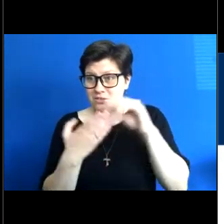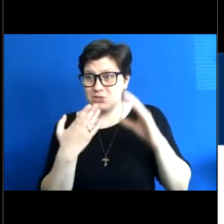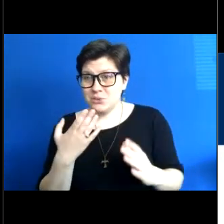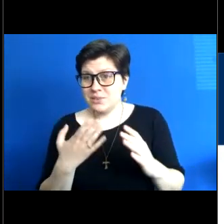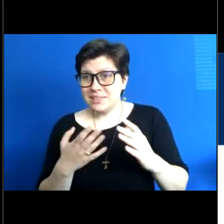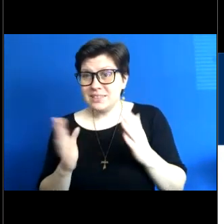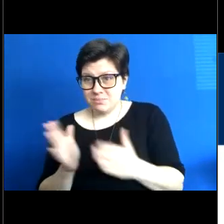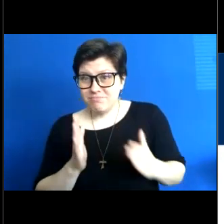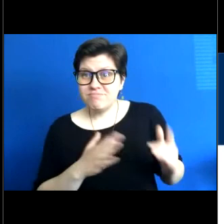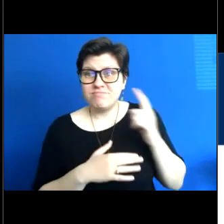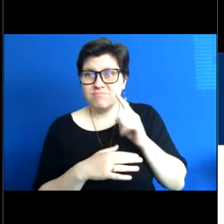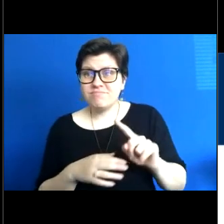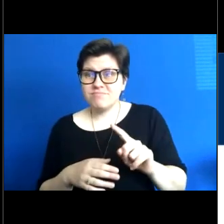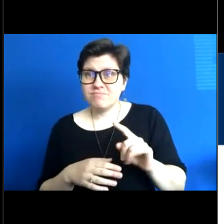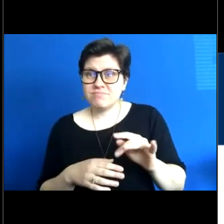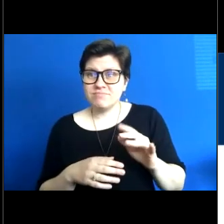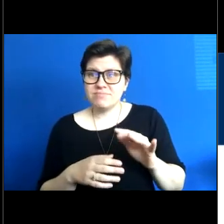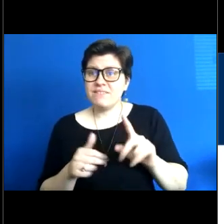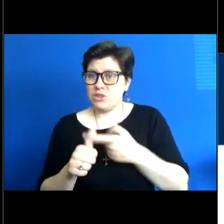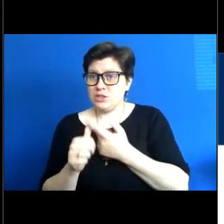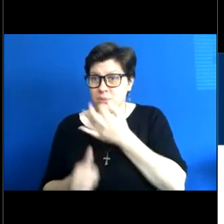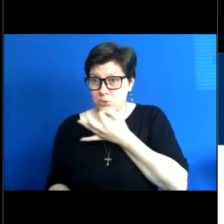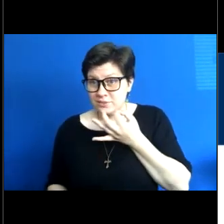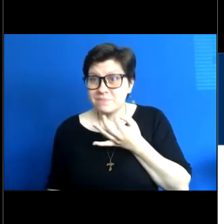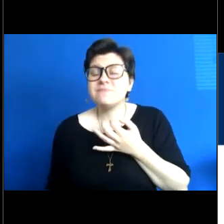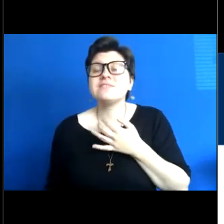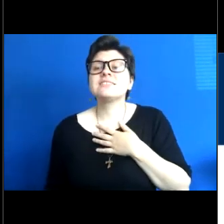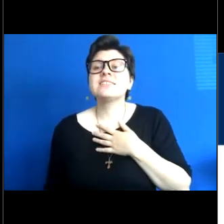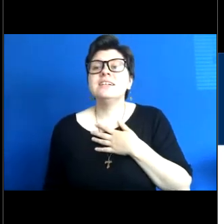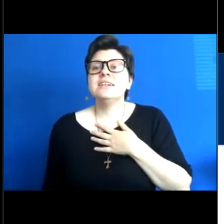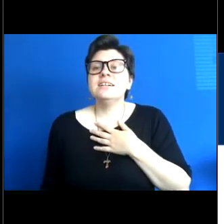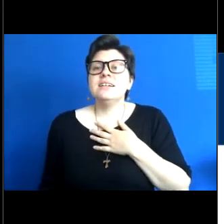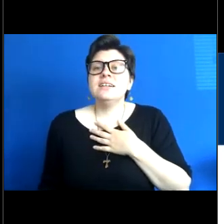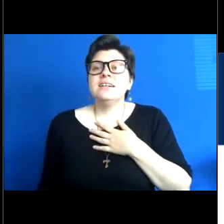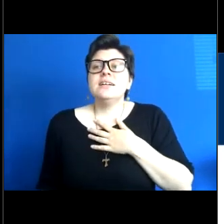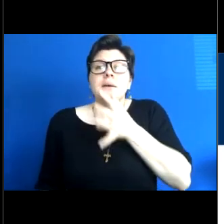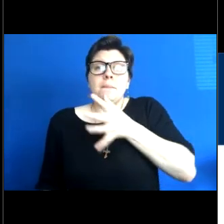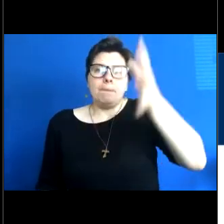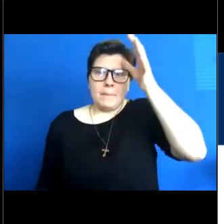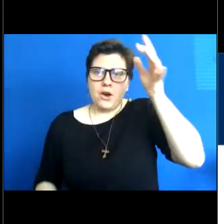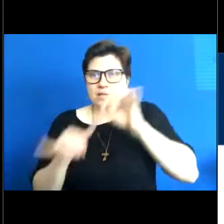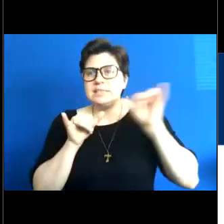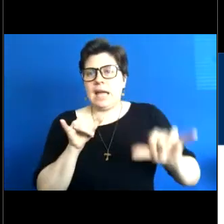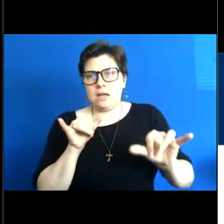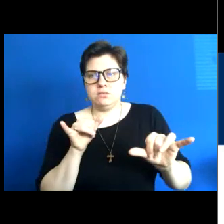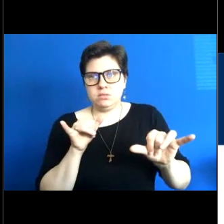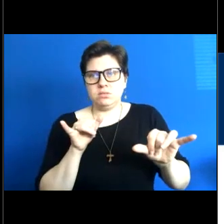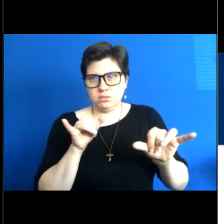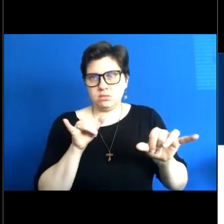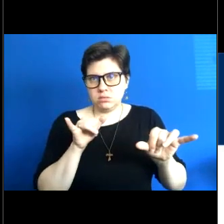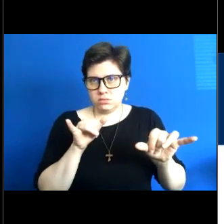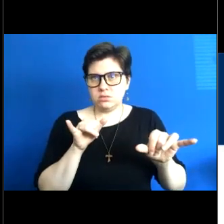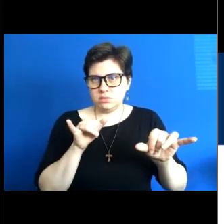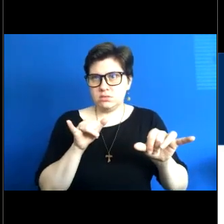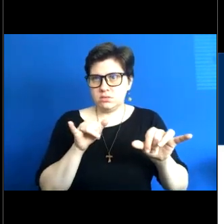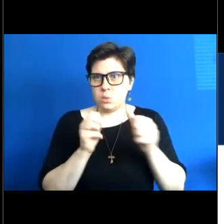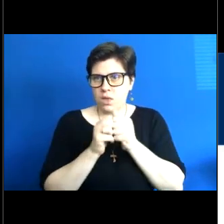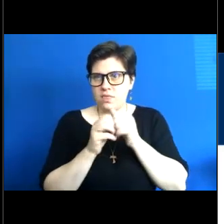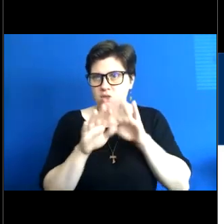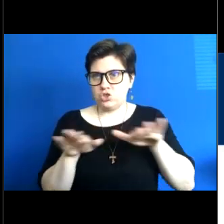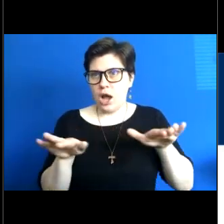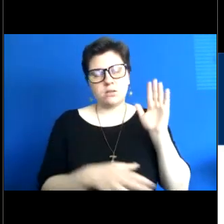preparing for First Communion. And the parent did stay with the child the